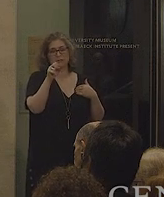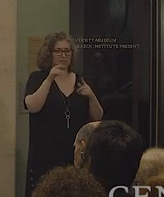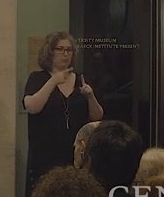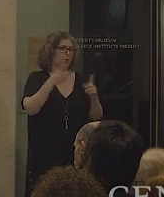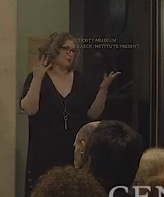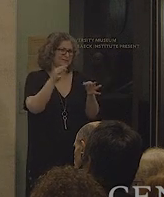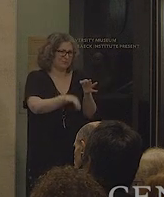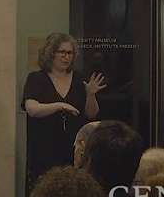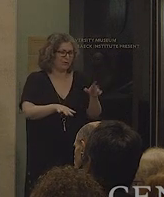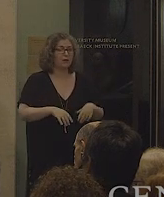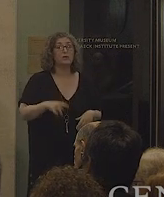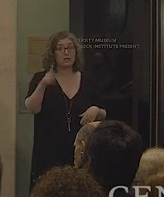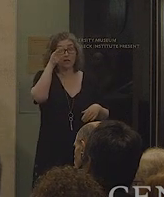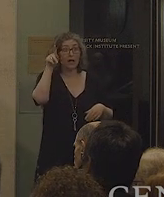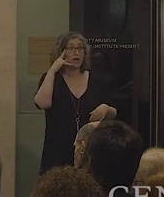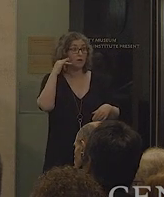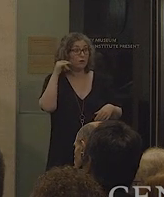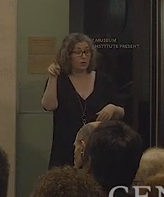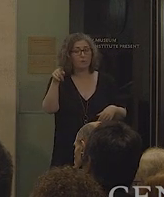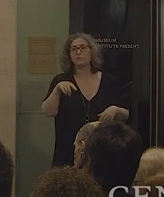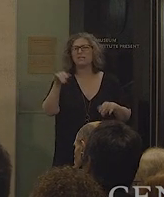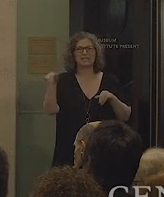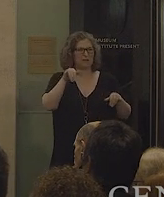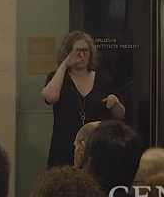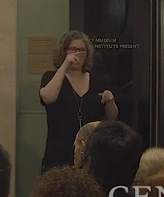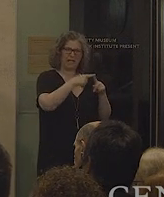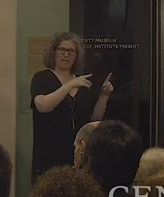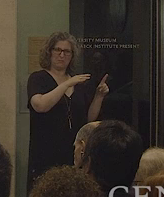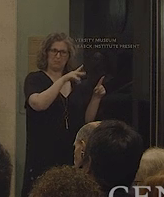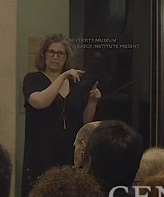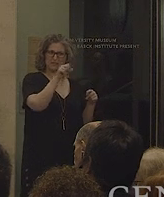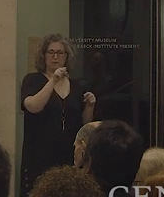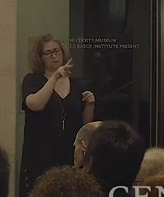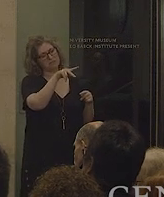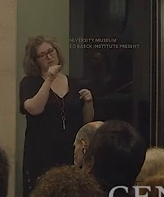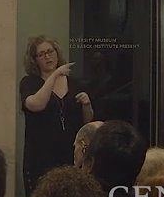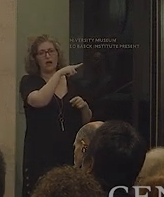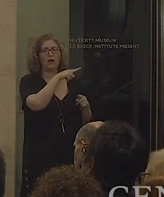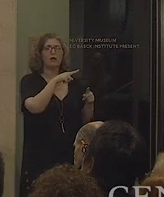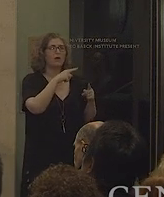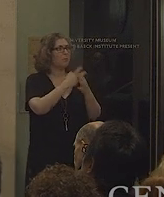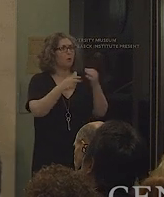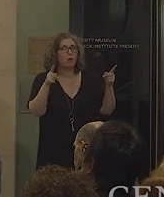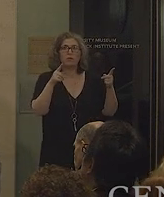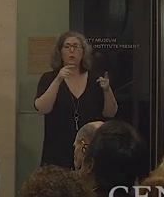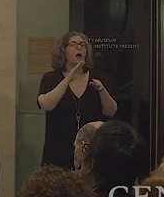this guy in California, very similar to the guy in Pennsylvania, they were